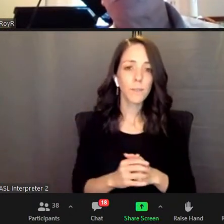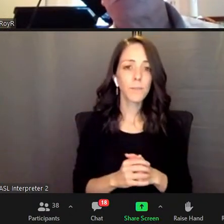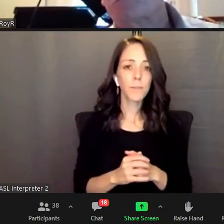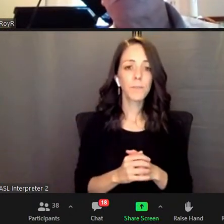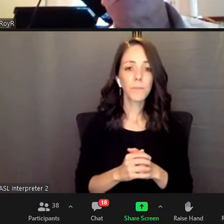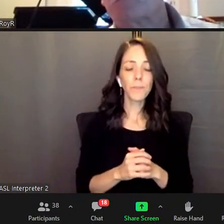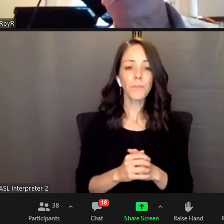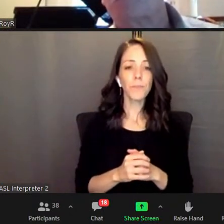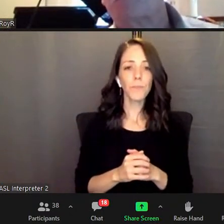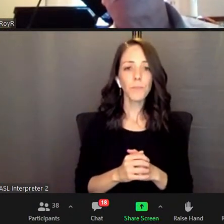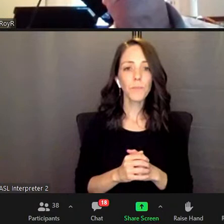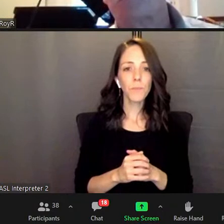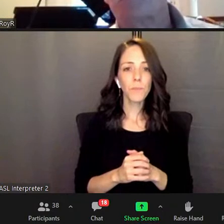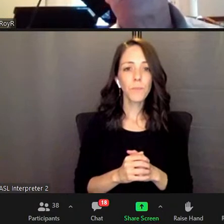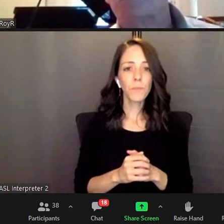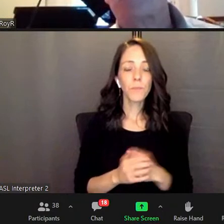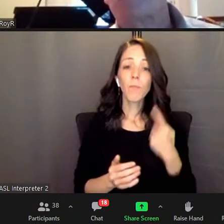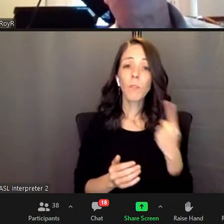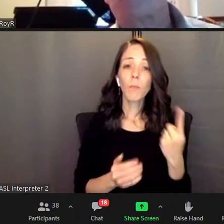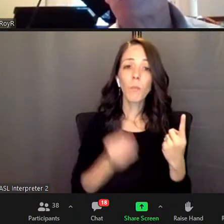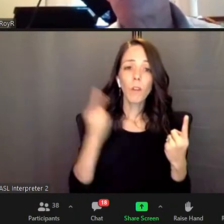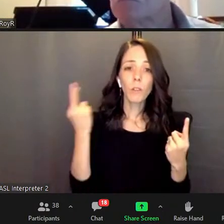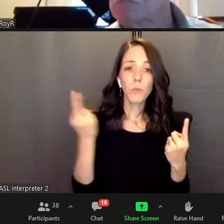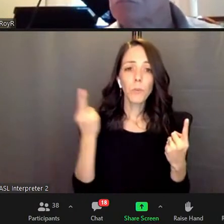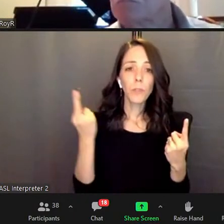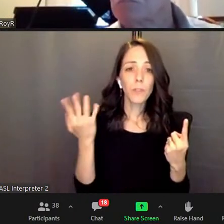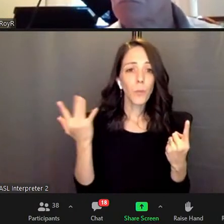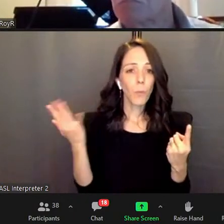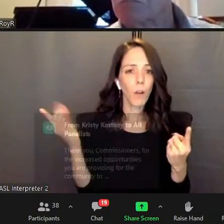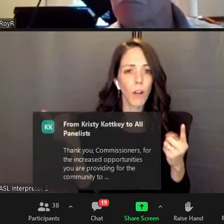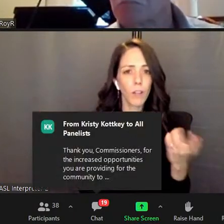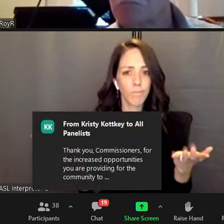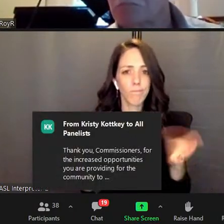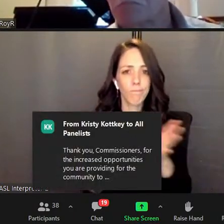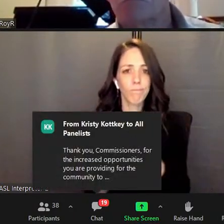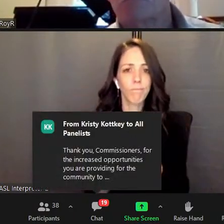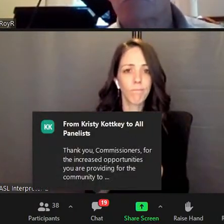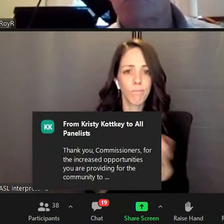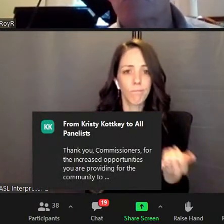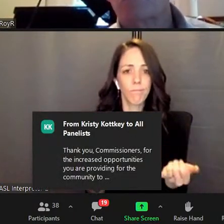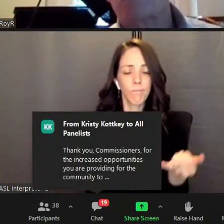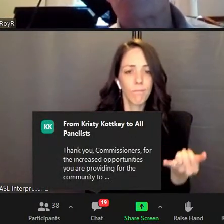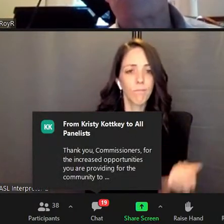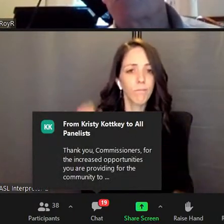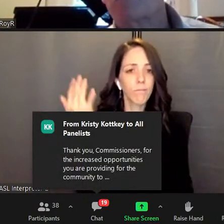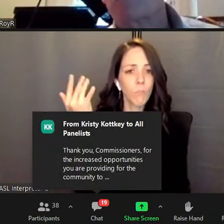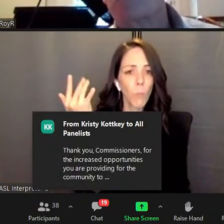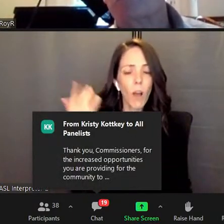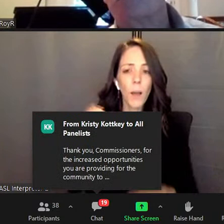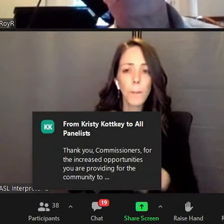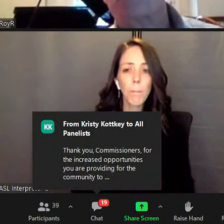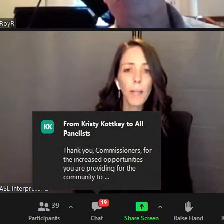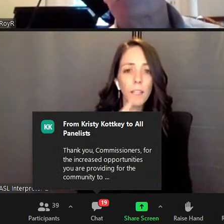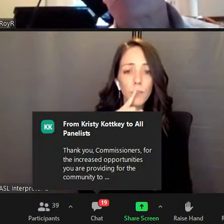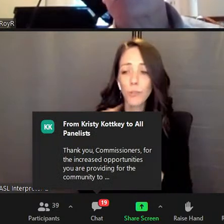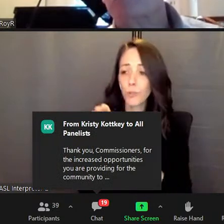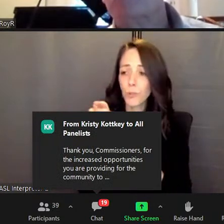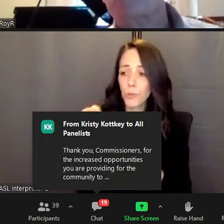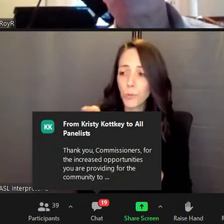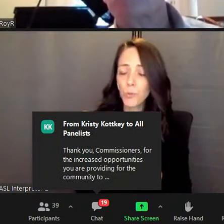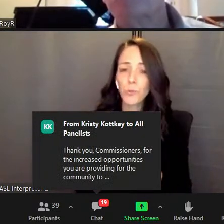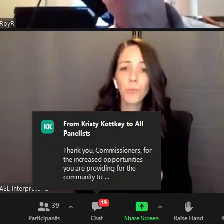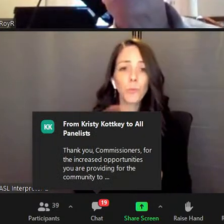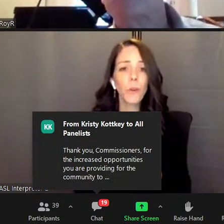reasons why we're here today is to ensure that you and our community